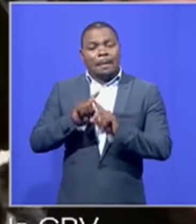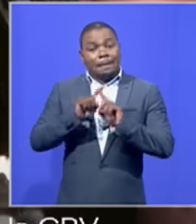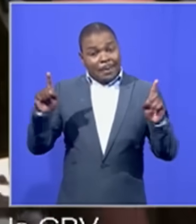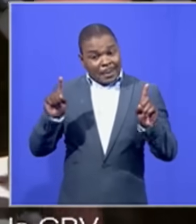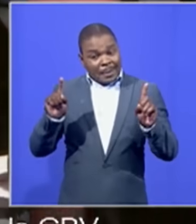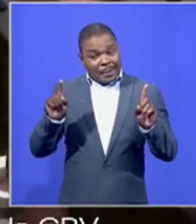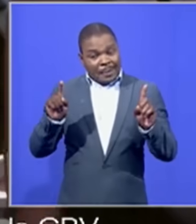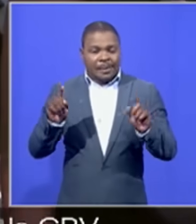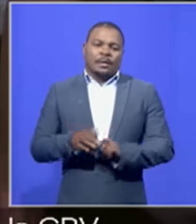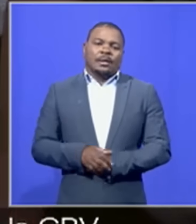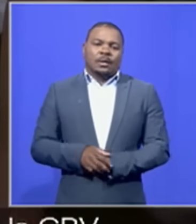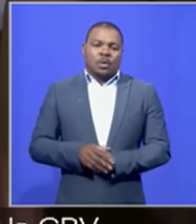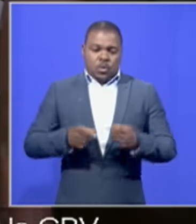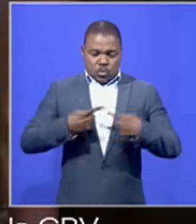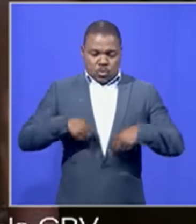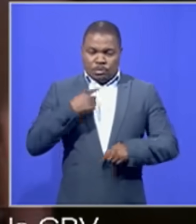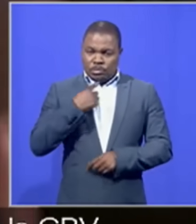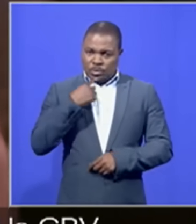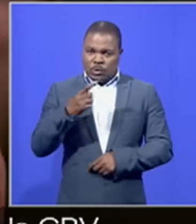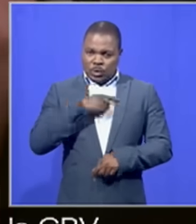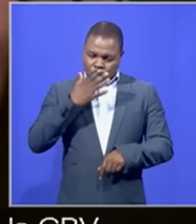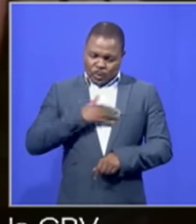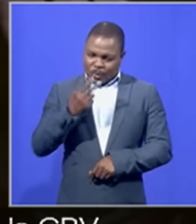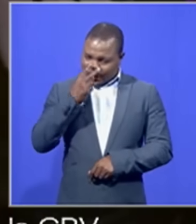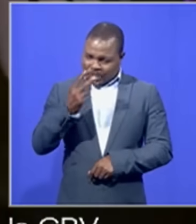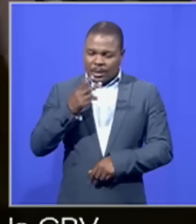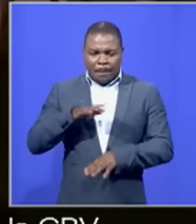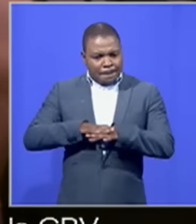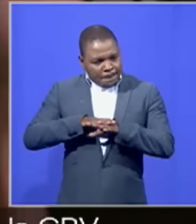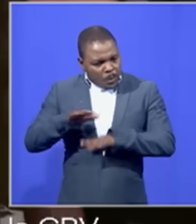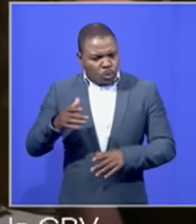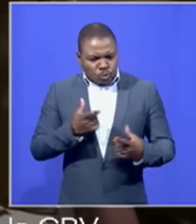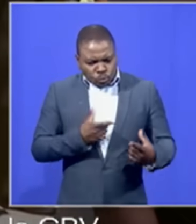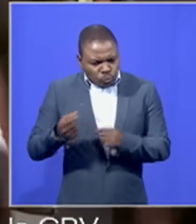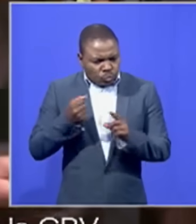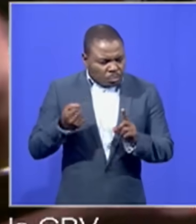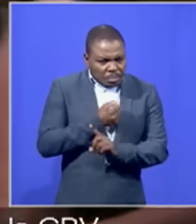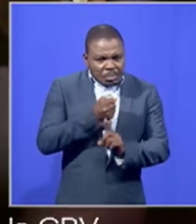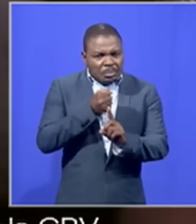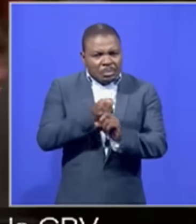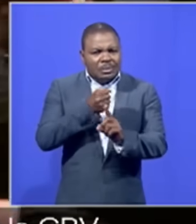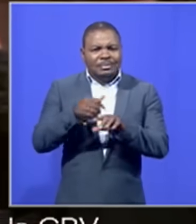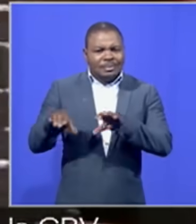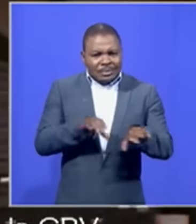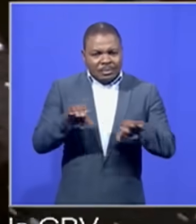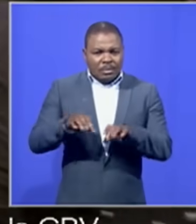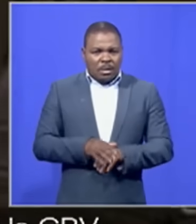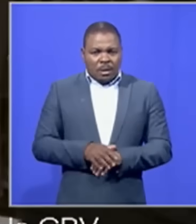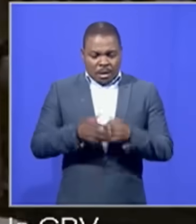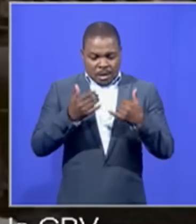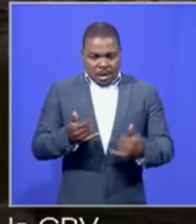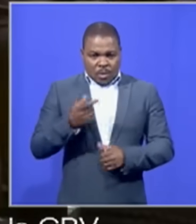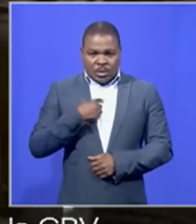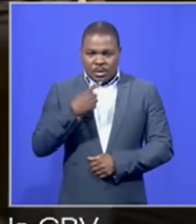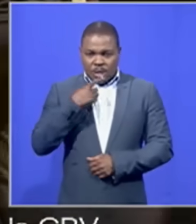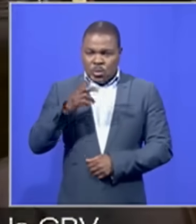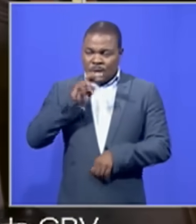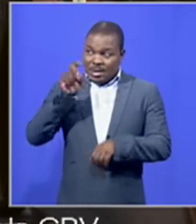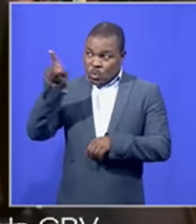however, saying we would like to see action now taken. The reason why we had said we wanted to be